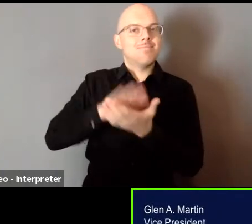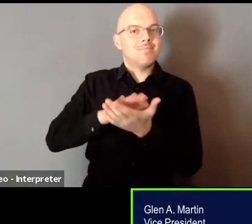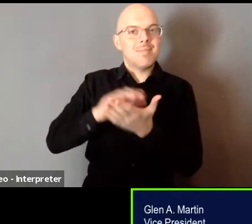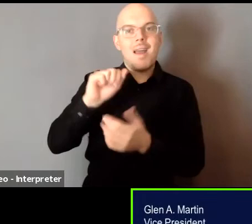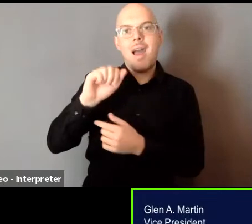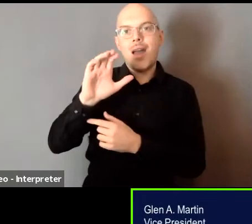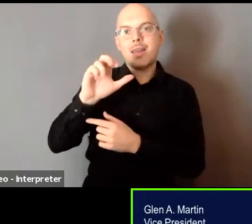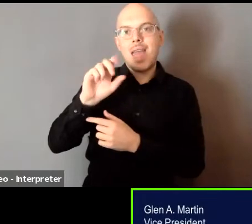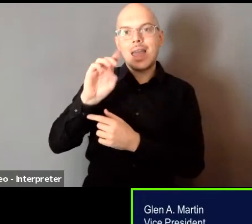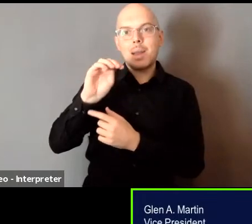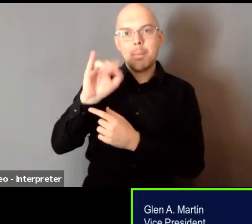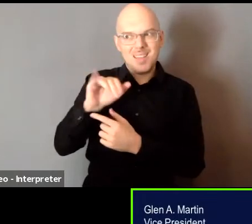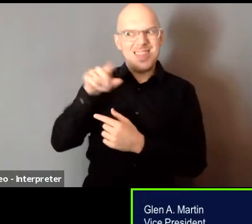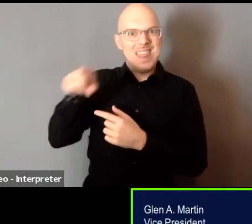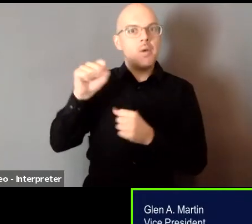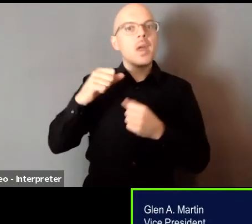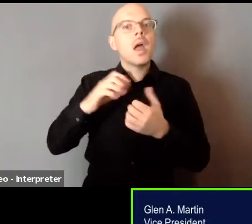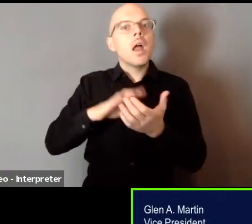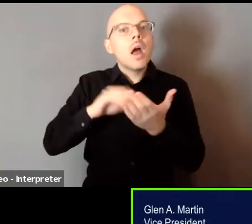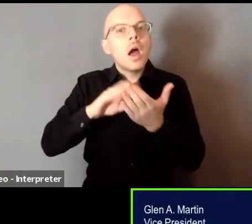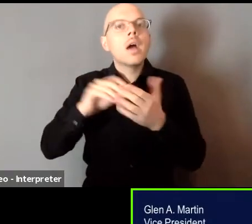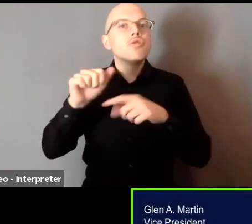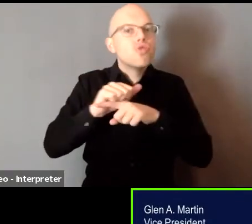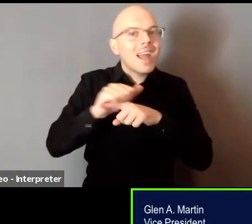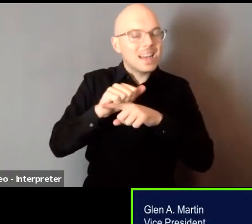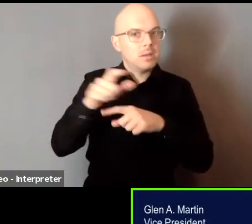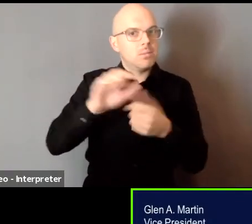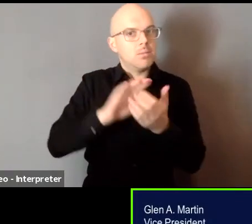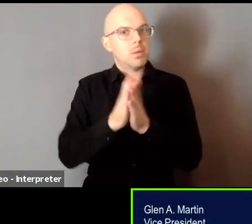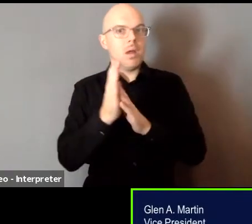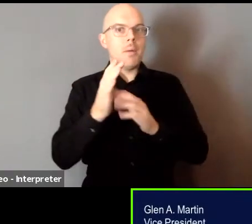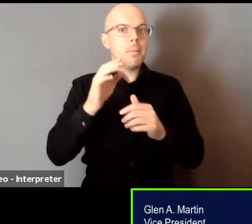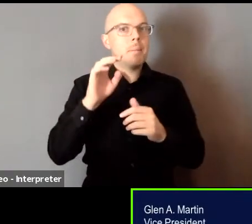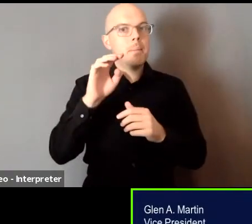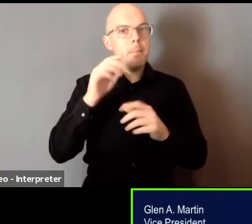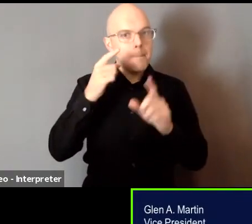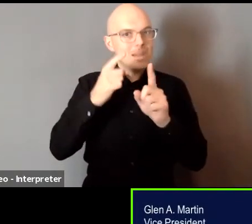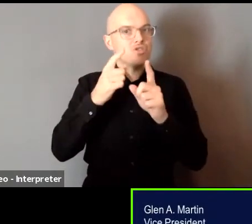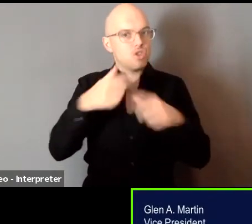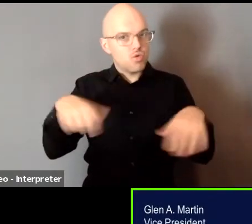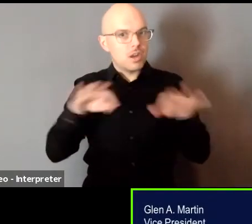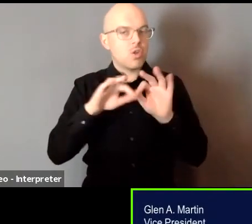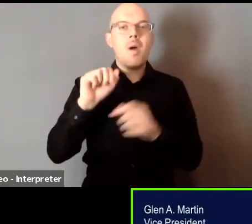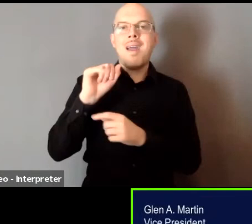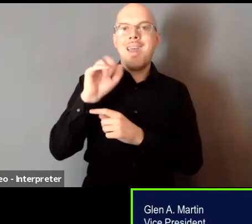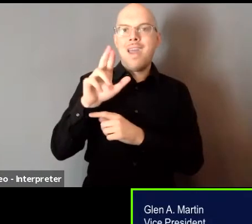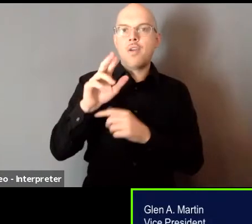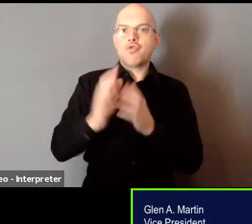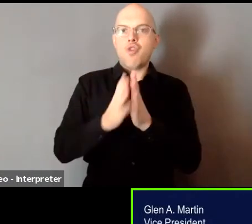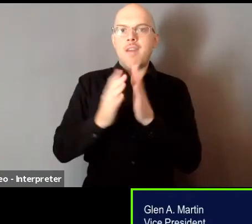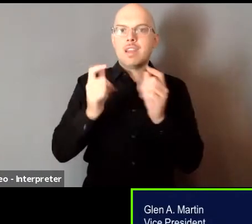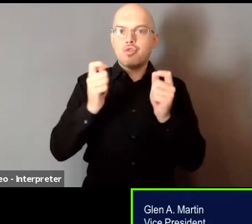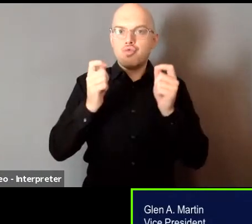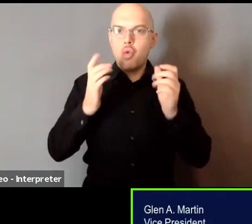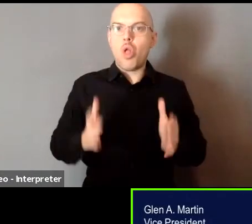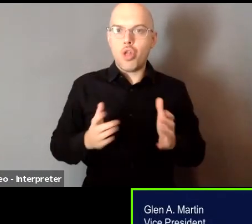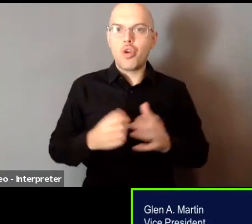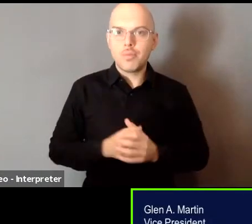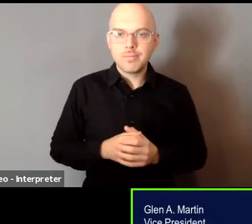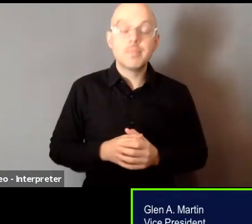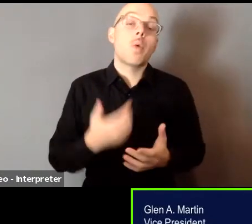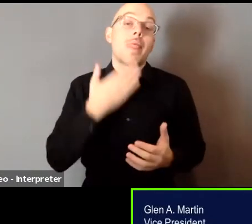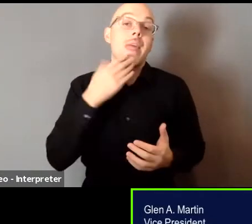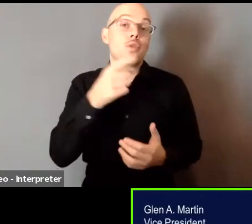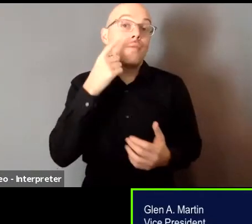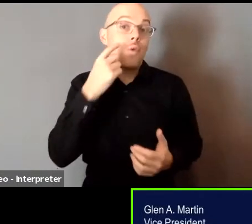training from the FAA to become a mission-critical air traffic controller. So I'd like to thank you all again for being here today, and